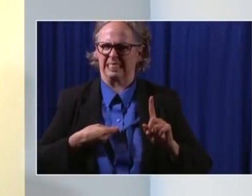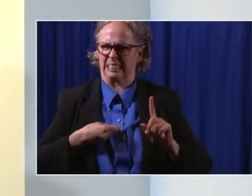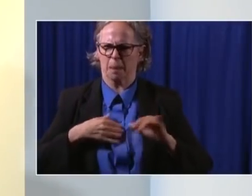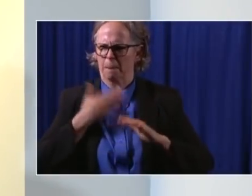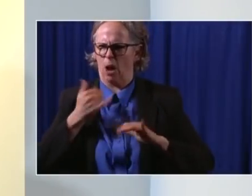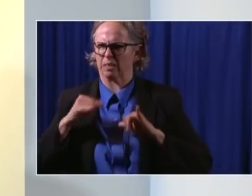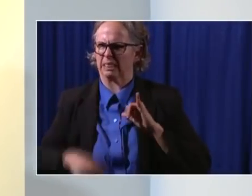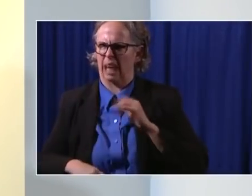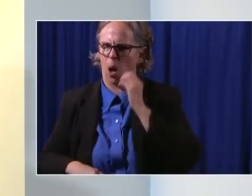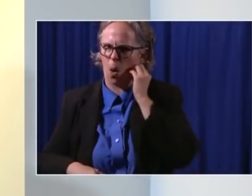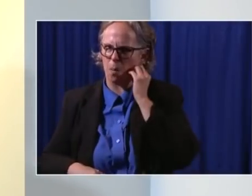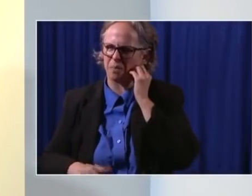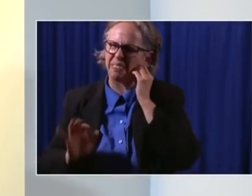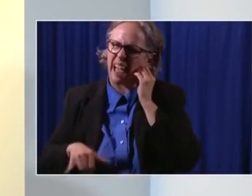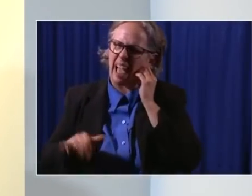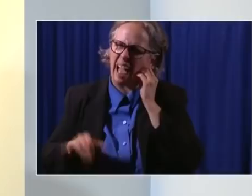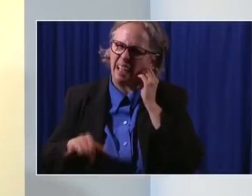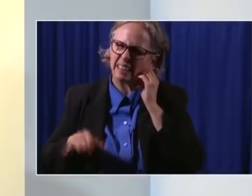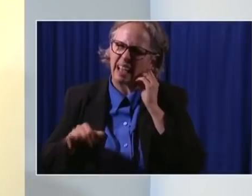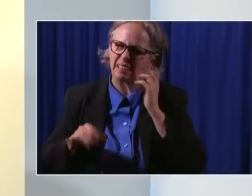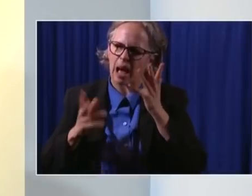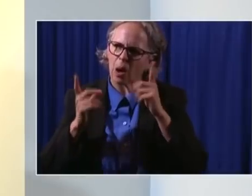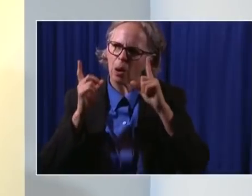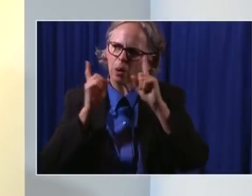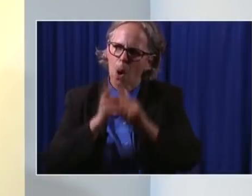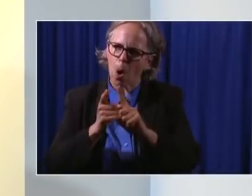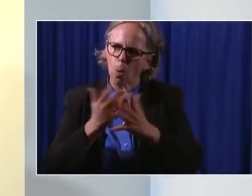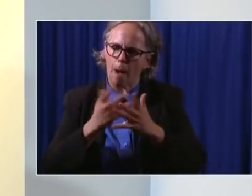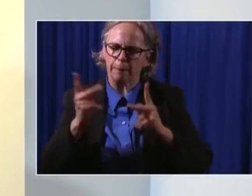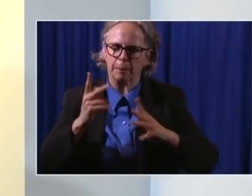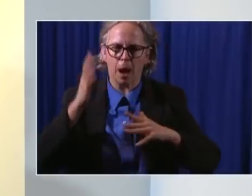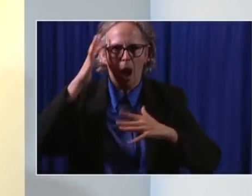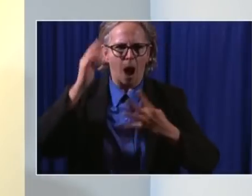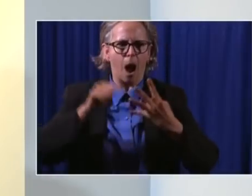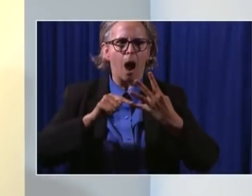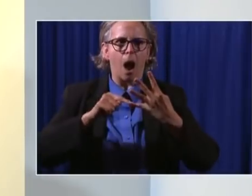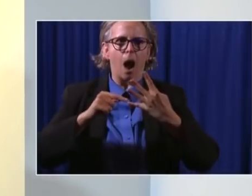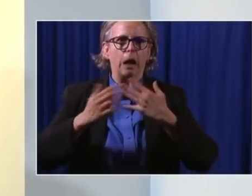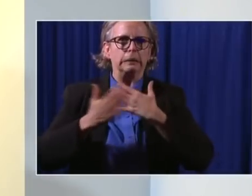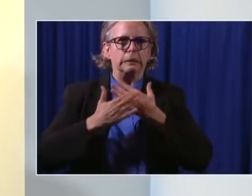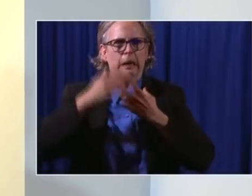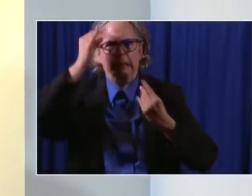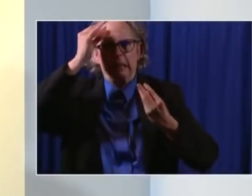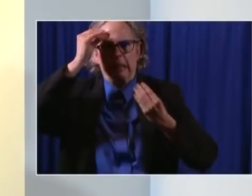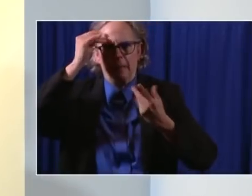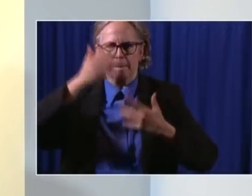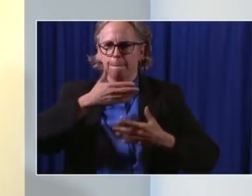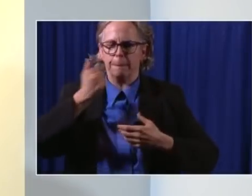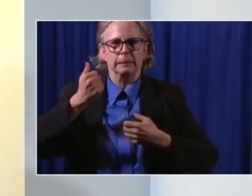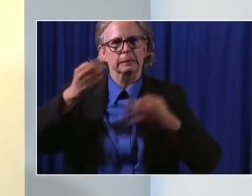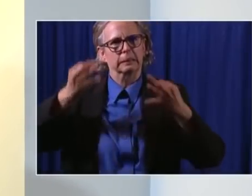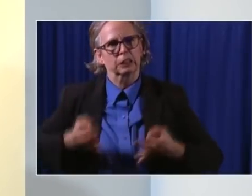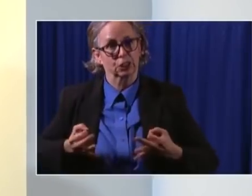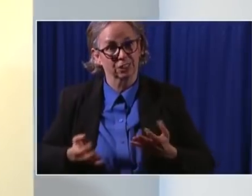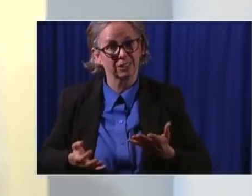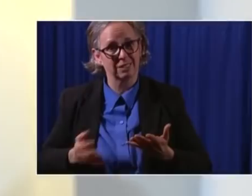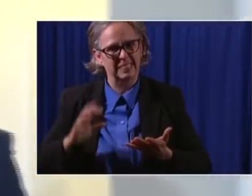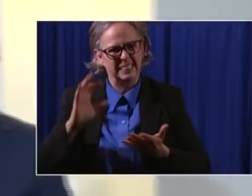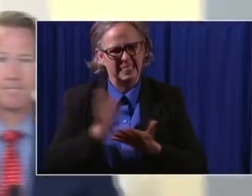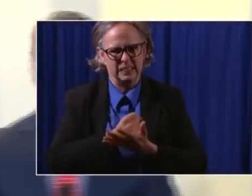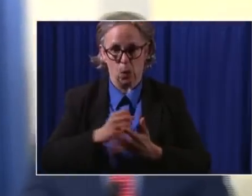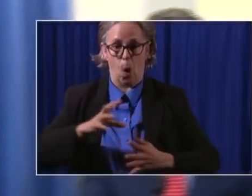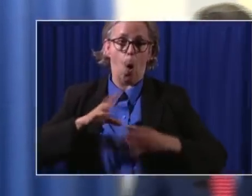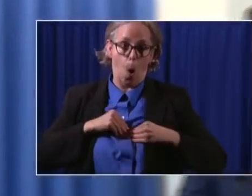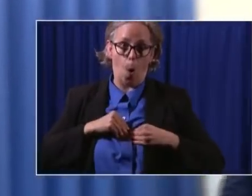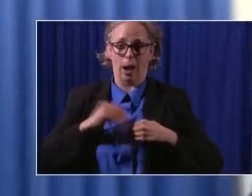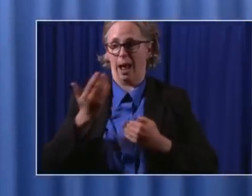to inform, making better personal decisions, taking more personal responsibility in the ownership of the solution. So,